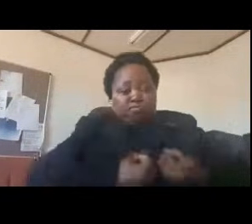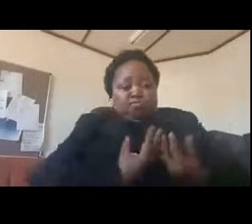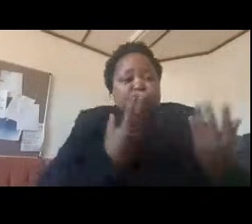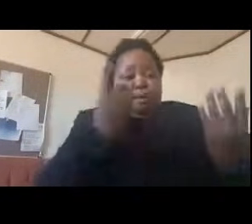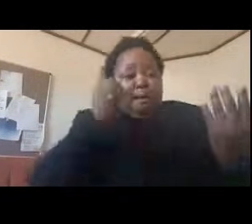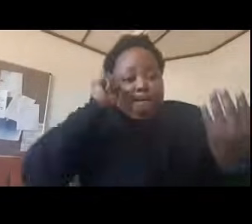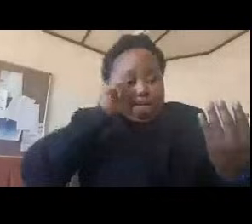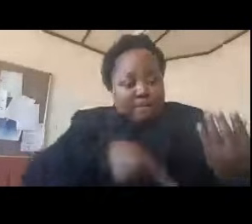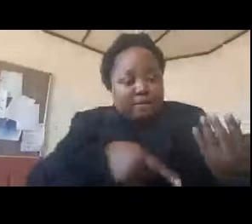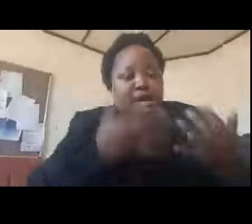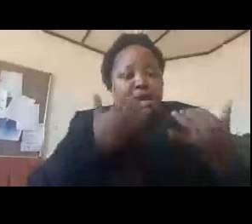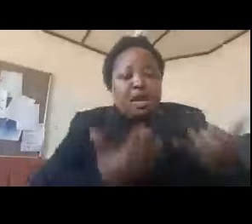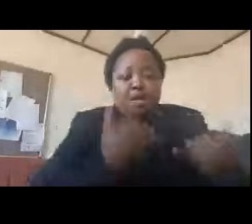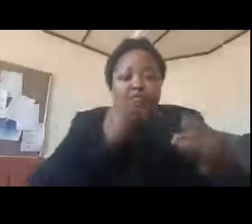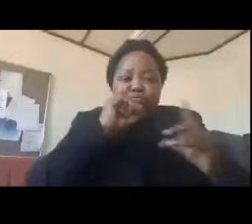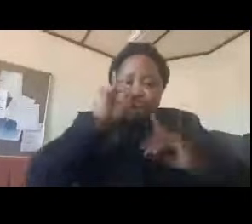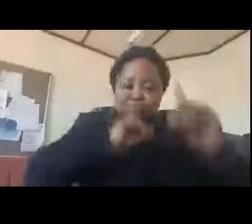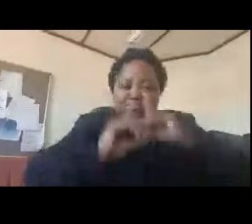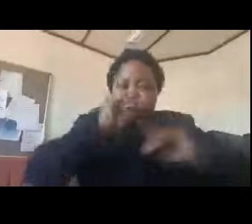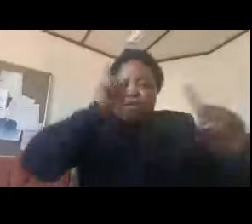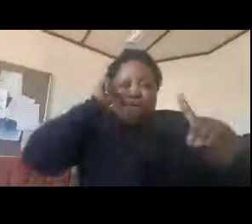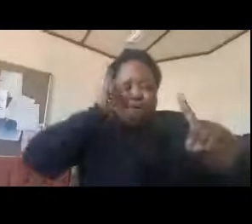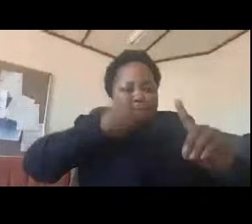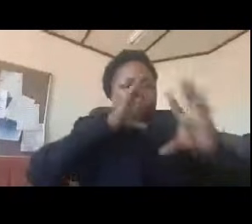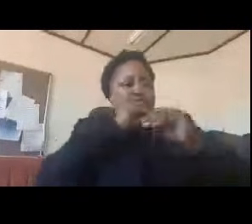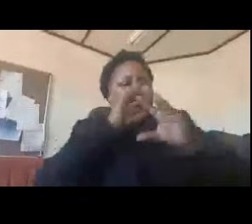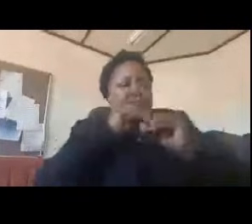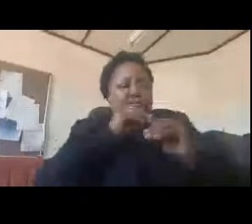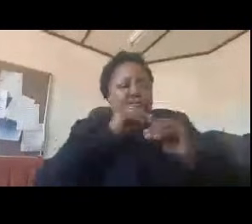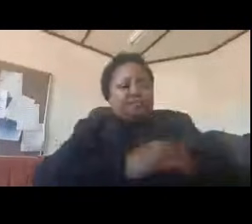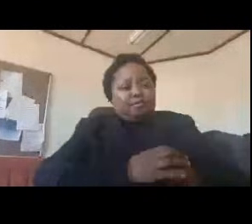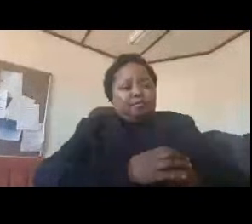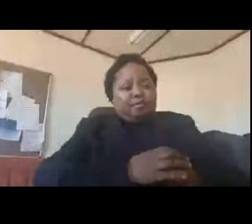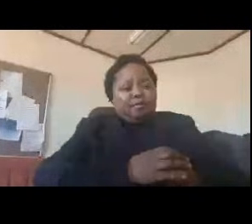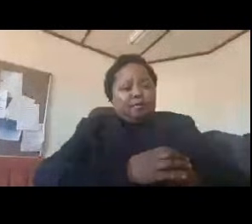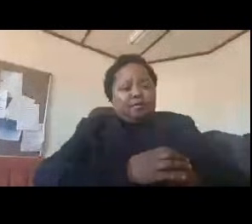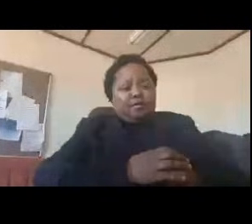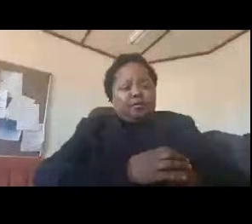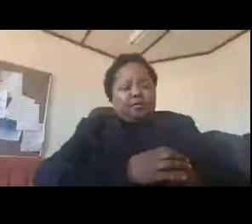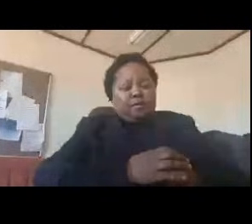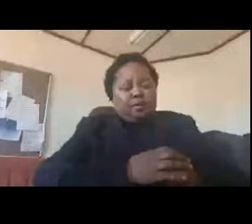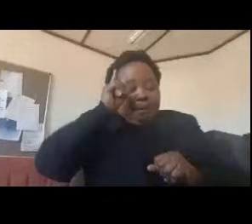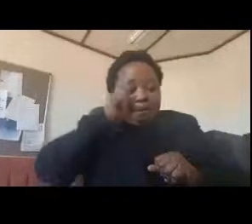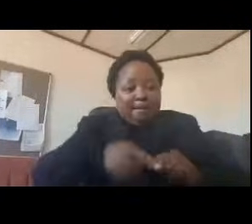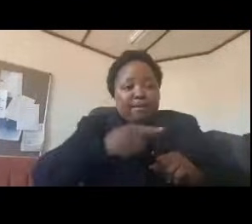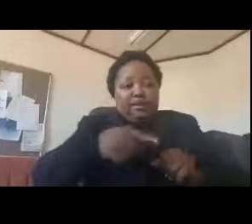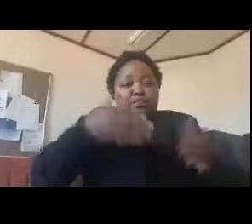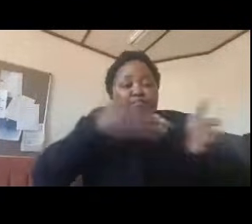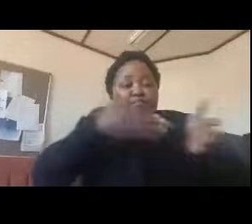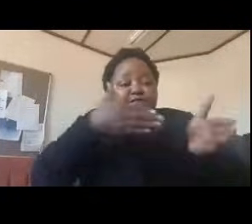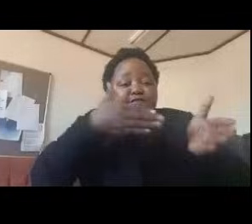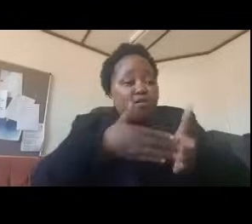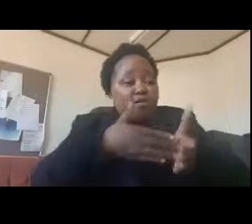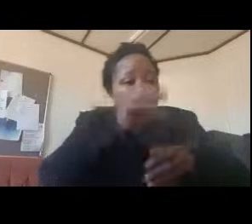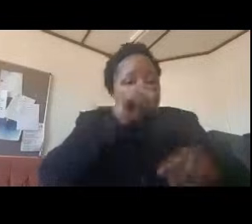at a time. We must move from being responders to being preventers. Thank you very much for your time,